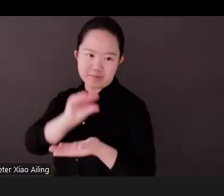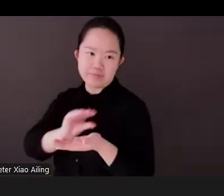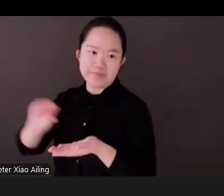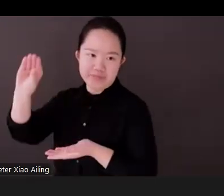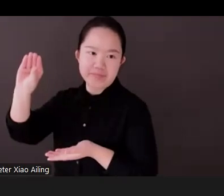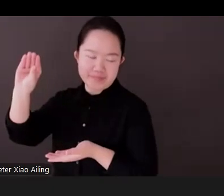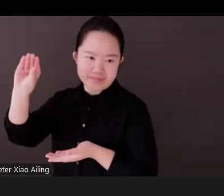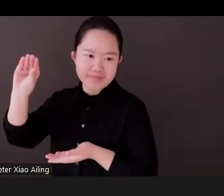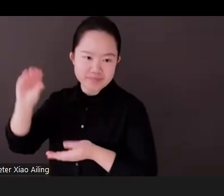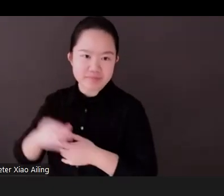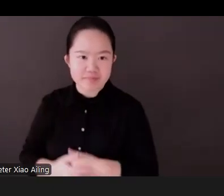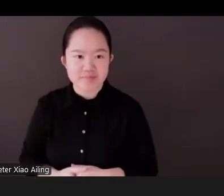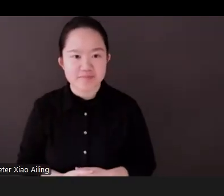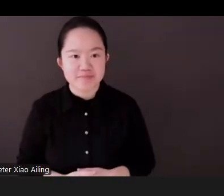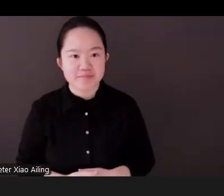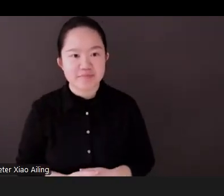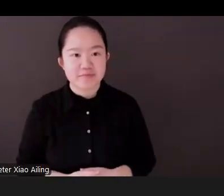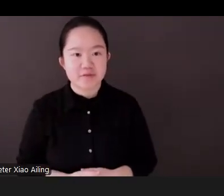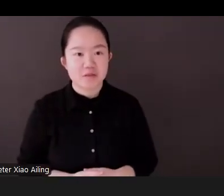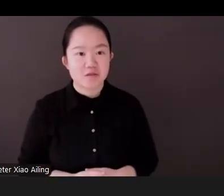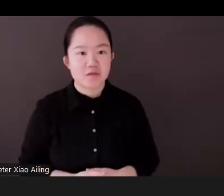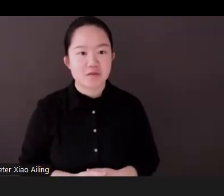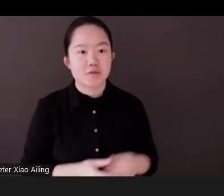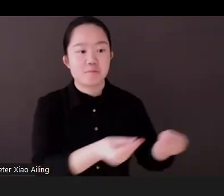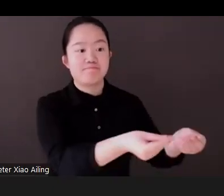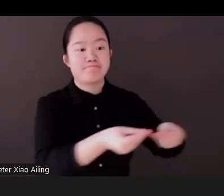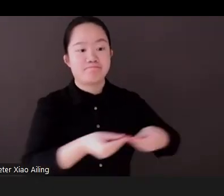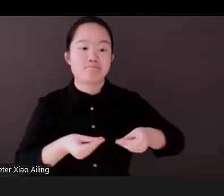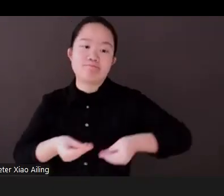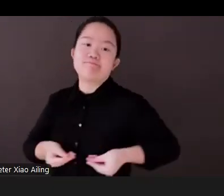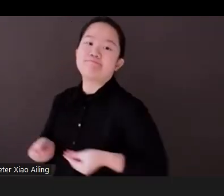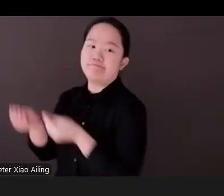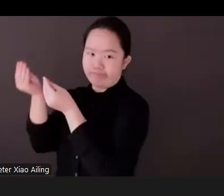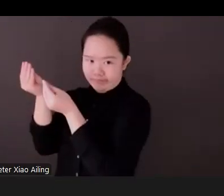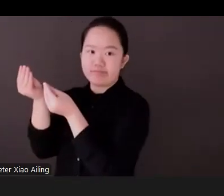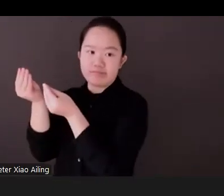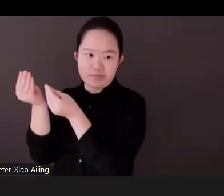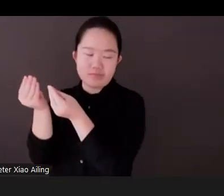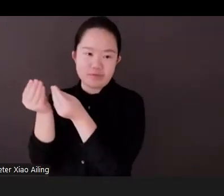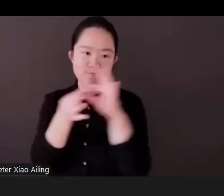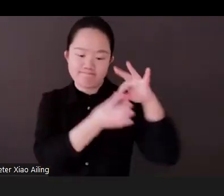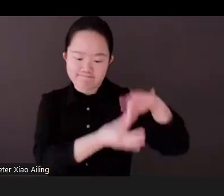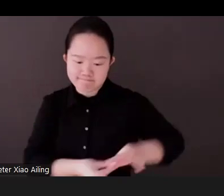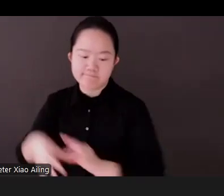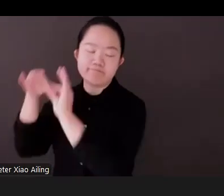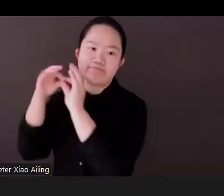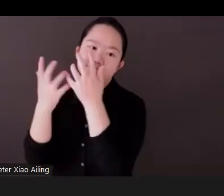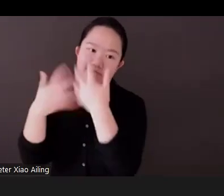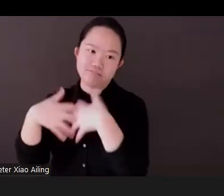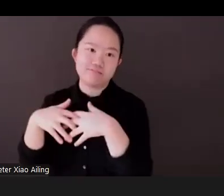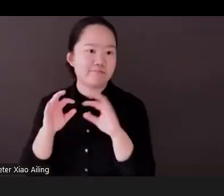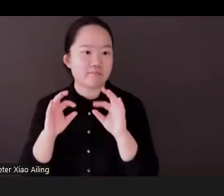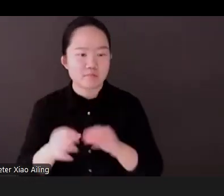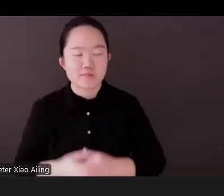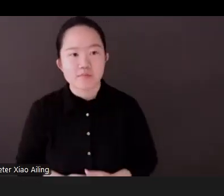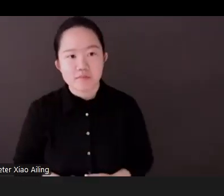the fine. So the money will go back into the government coffers. Yeah. So it doesn't